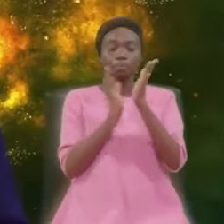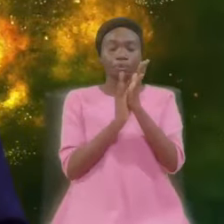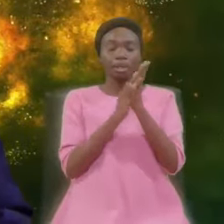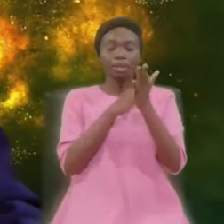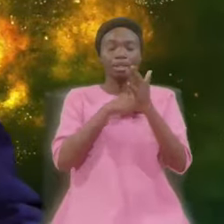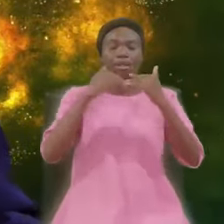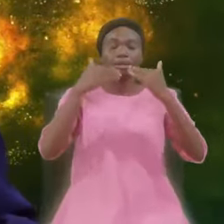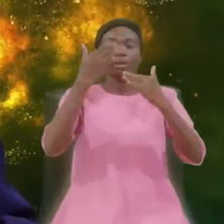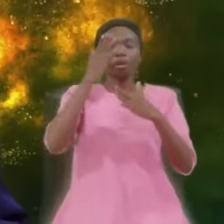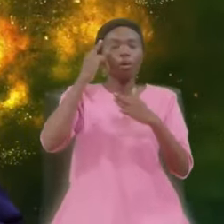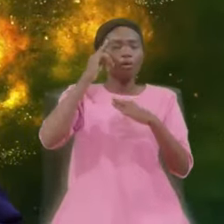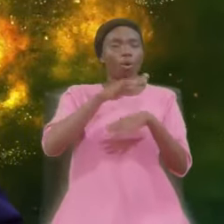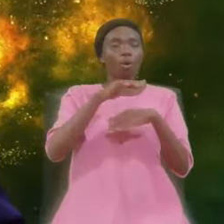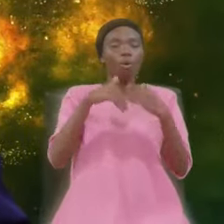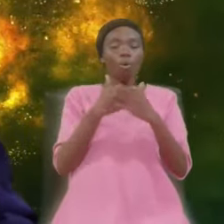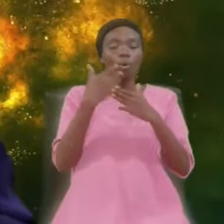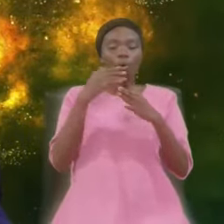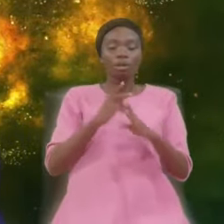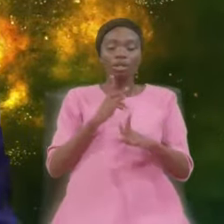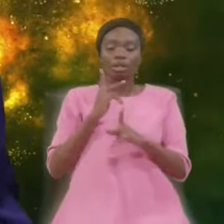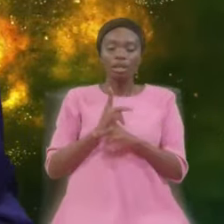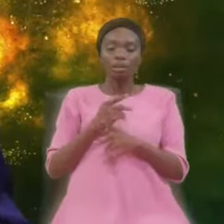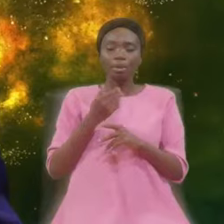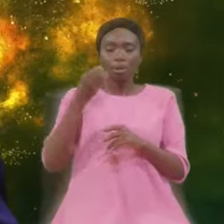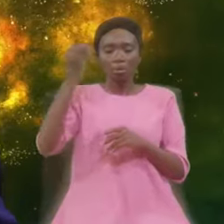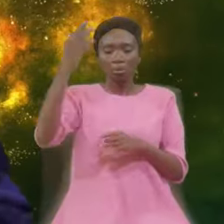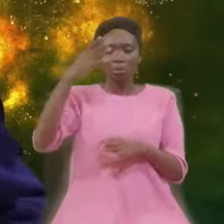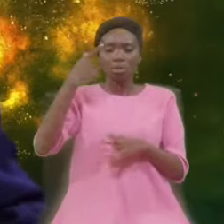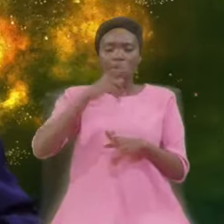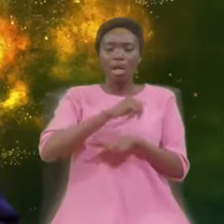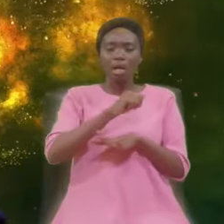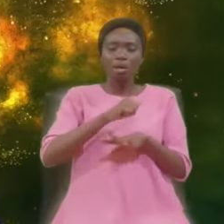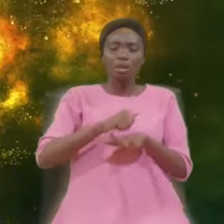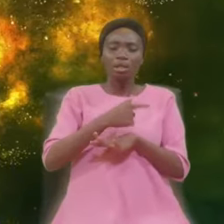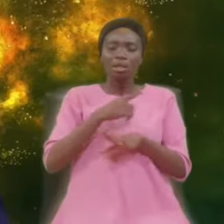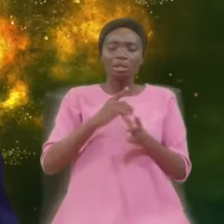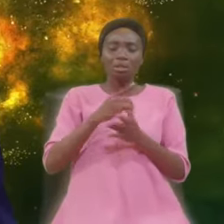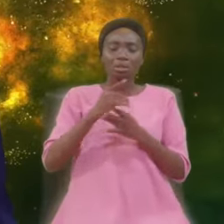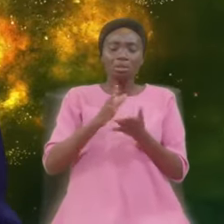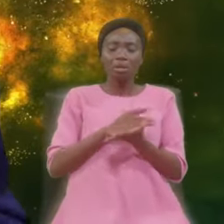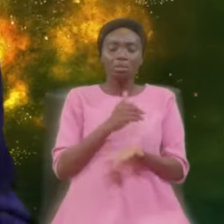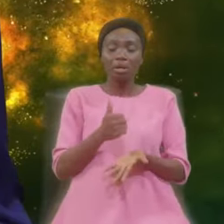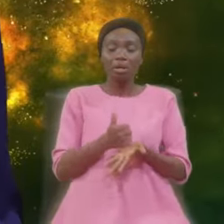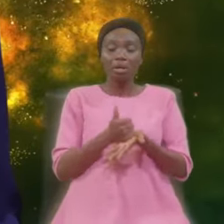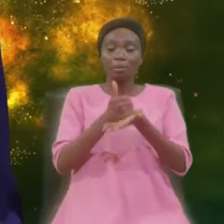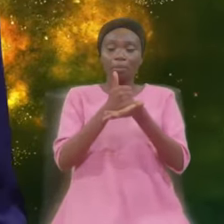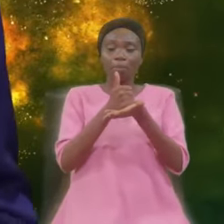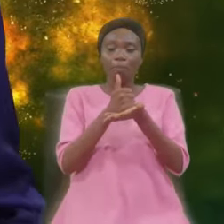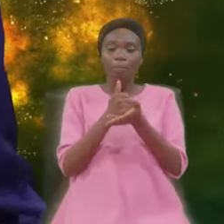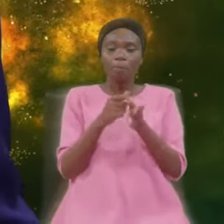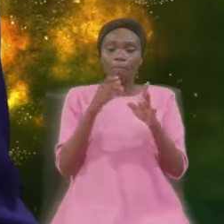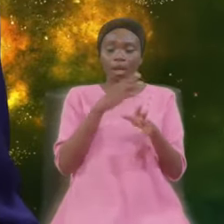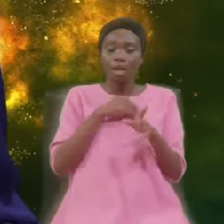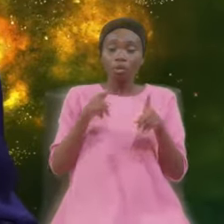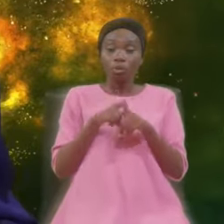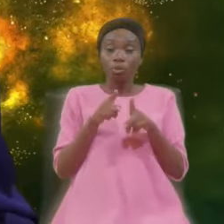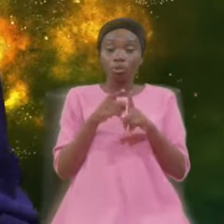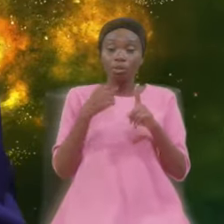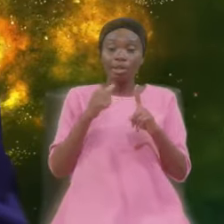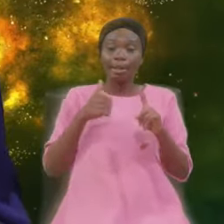all his sustaining grace, the anointing, the divine health, as well as the